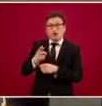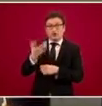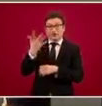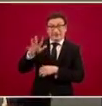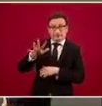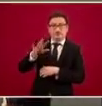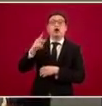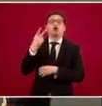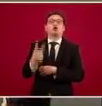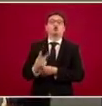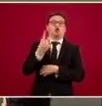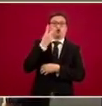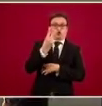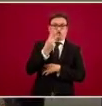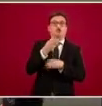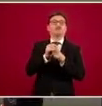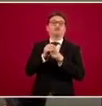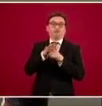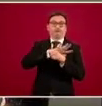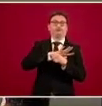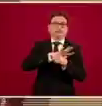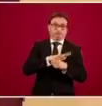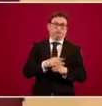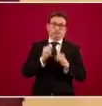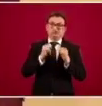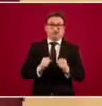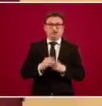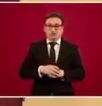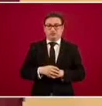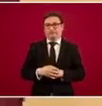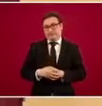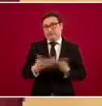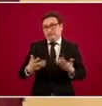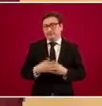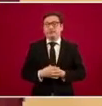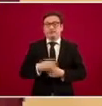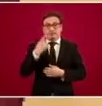them have COVID-19. Out of 10, 2.